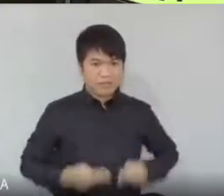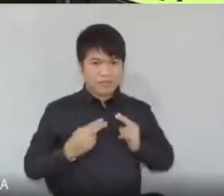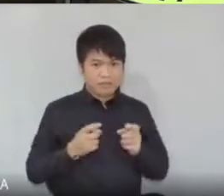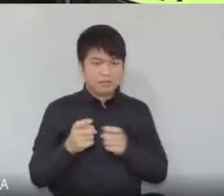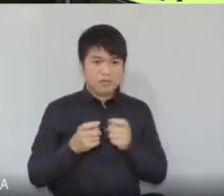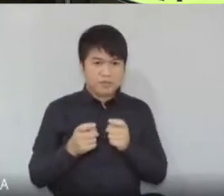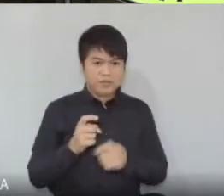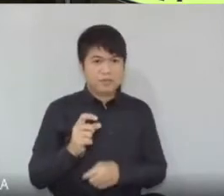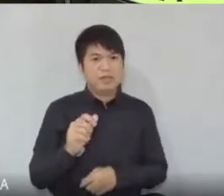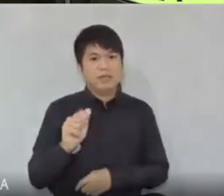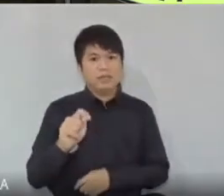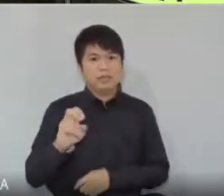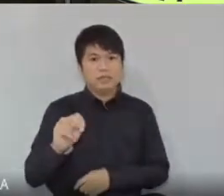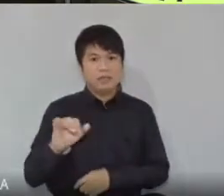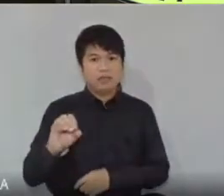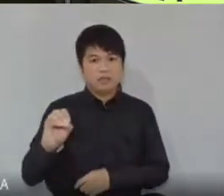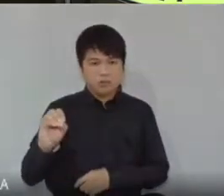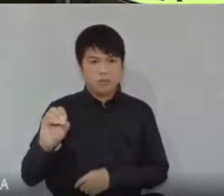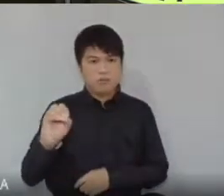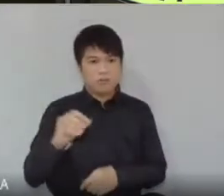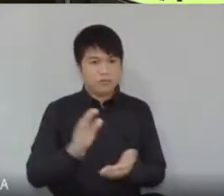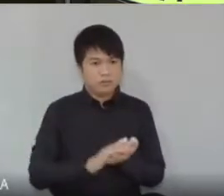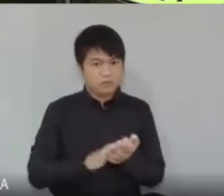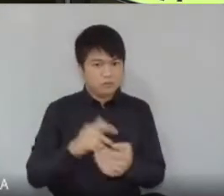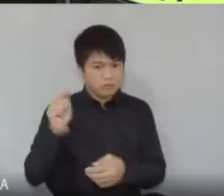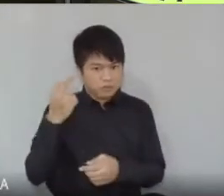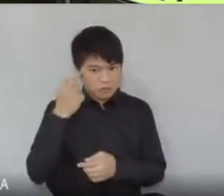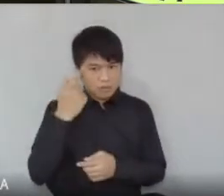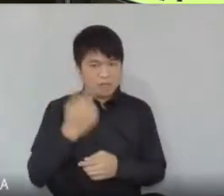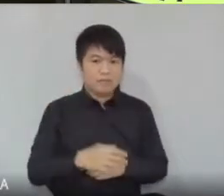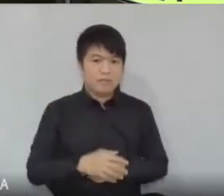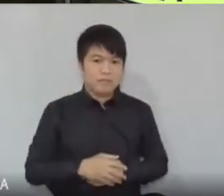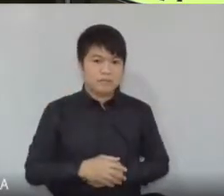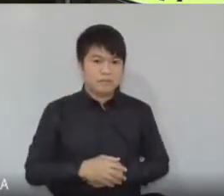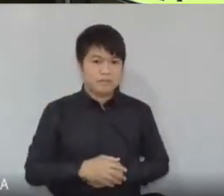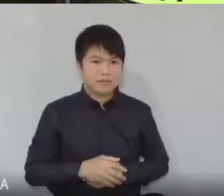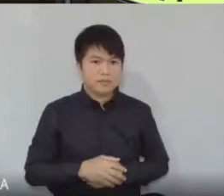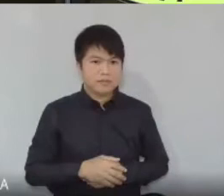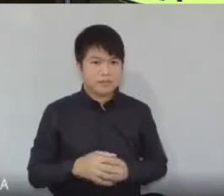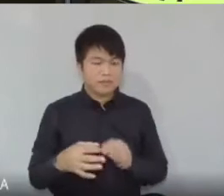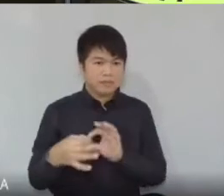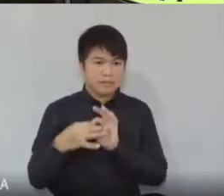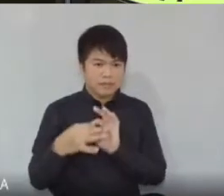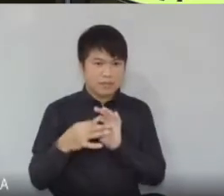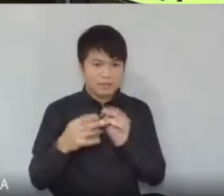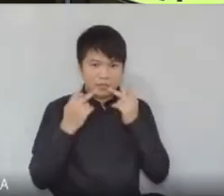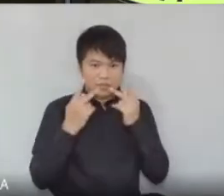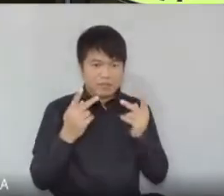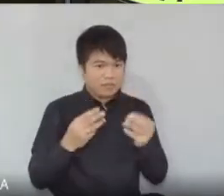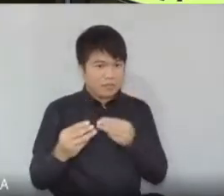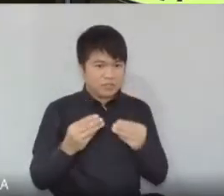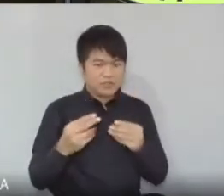several researches on health sector performance and local governance and service delivery. So everybody, please let